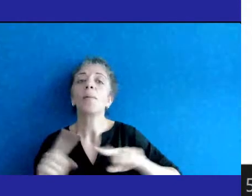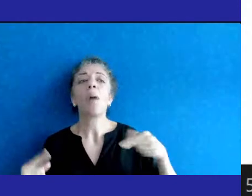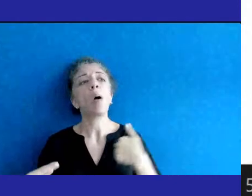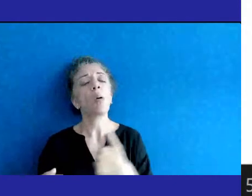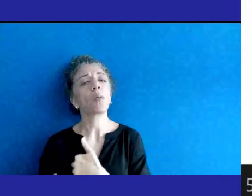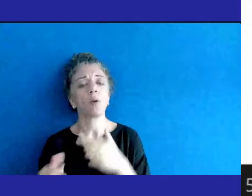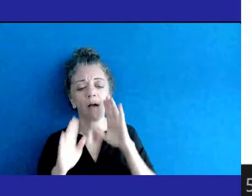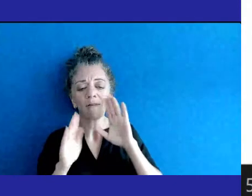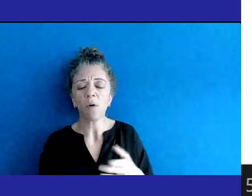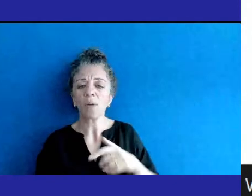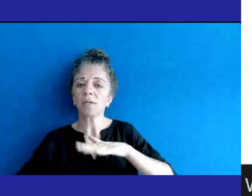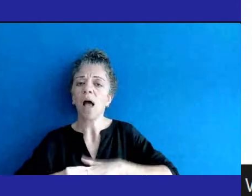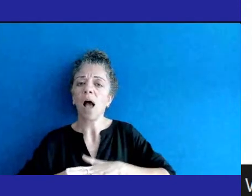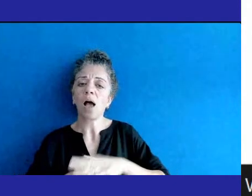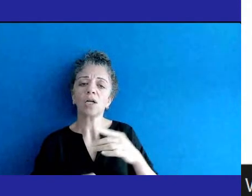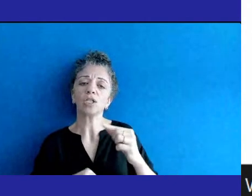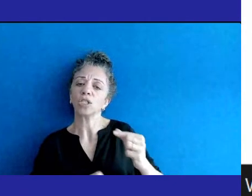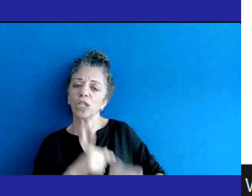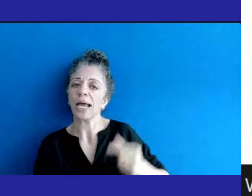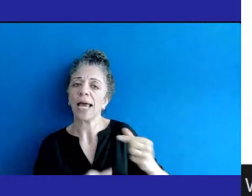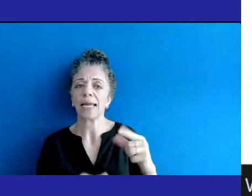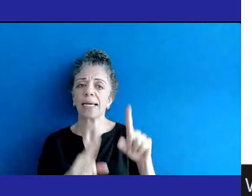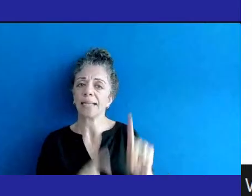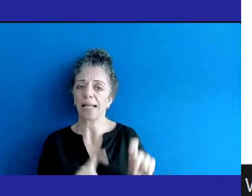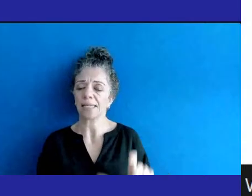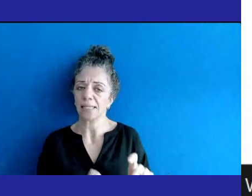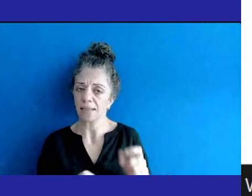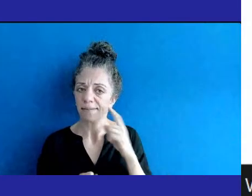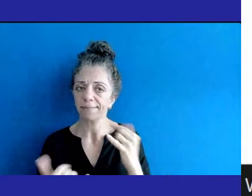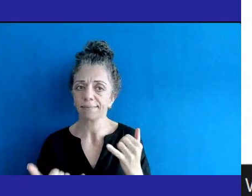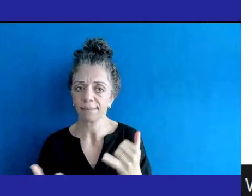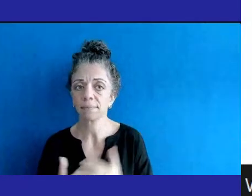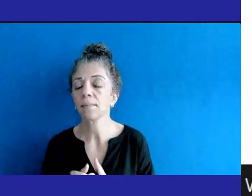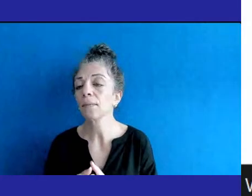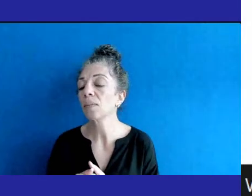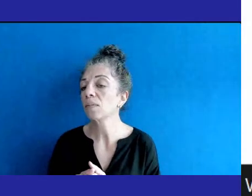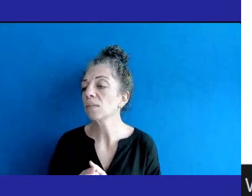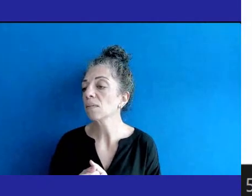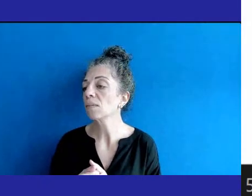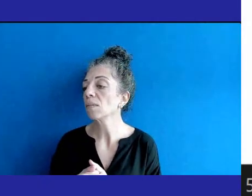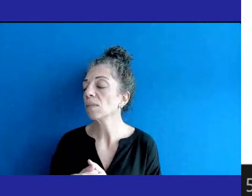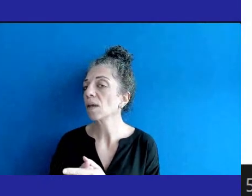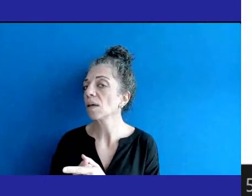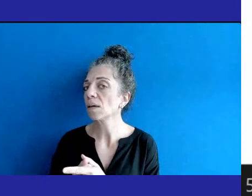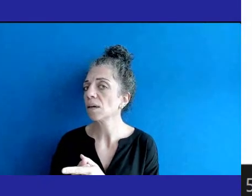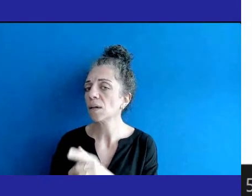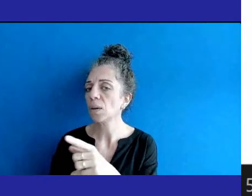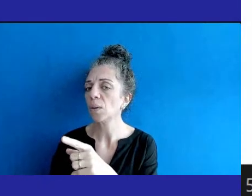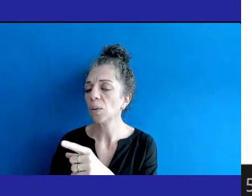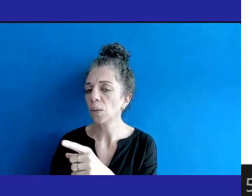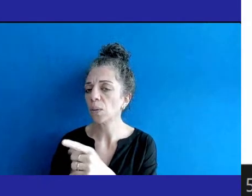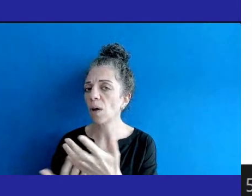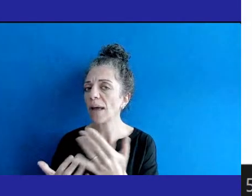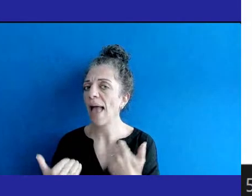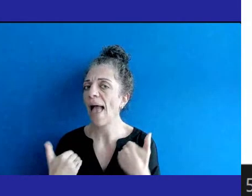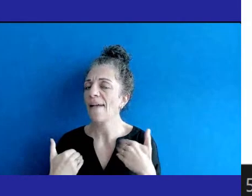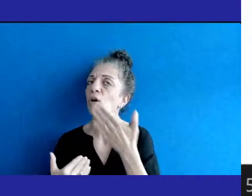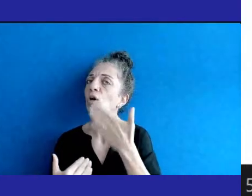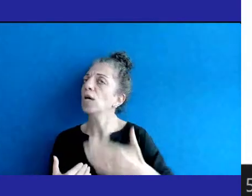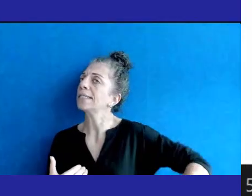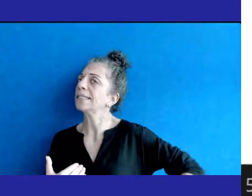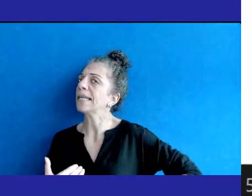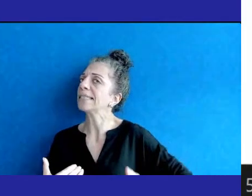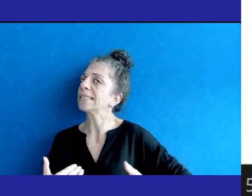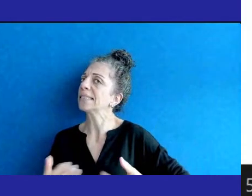Super. And you also mentioned again about utilization and being able, once you have the interface, to get a better sense and some feedback to our docs